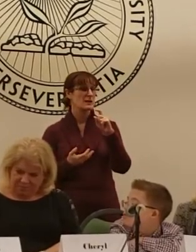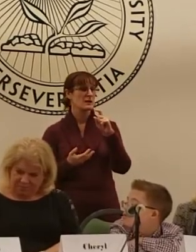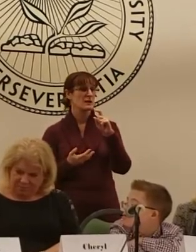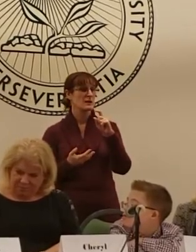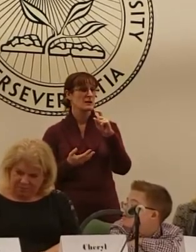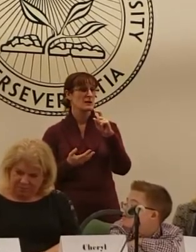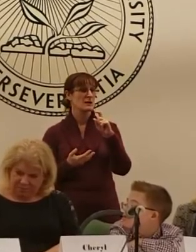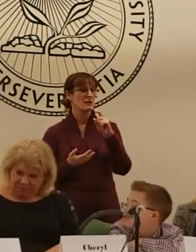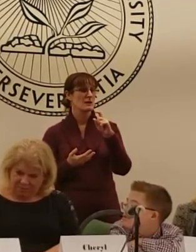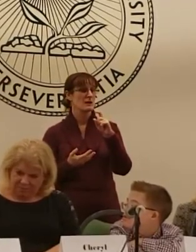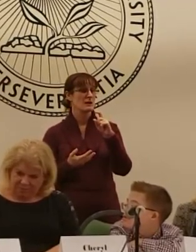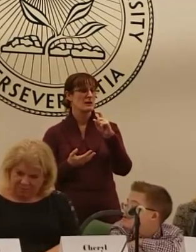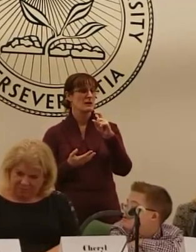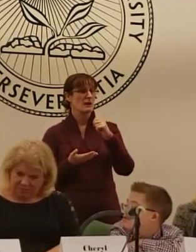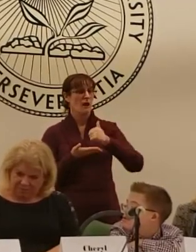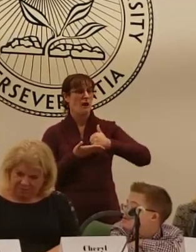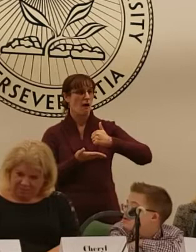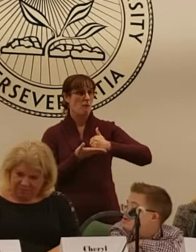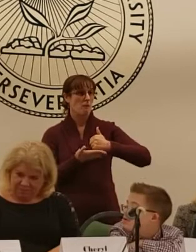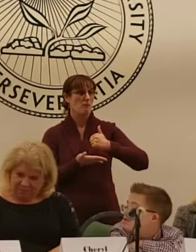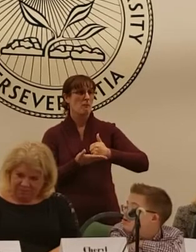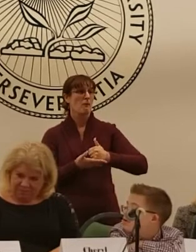some other help.